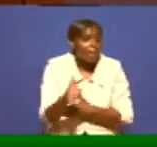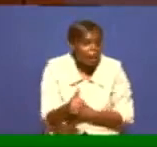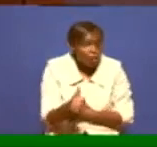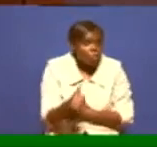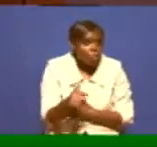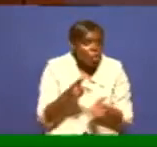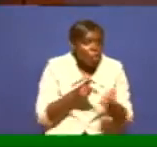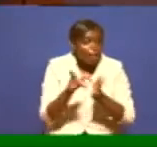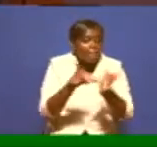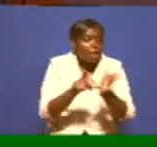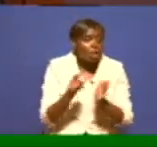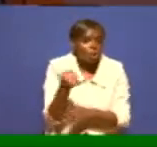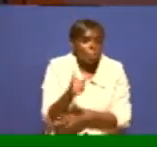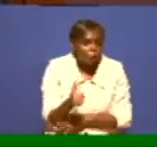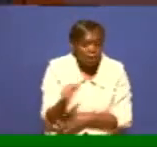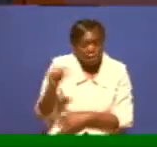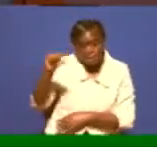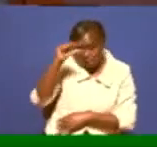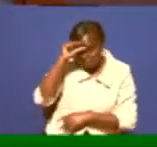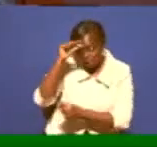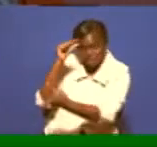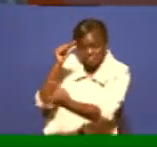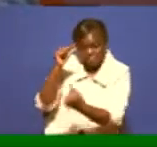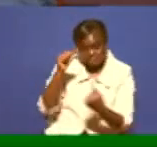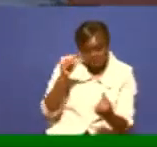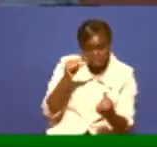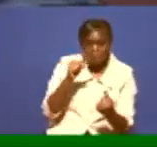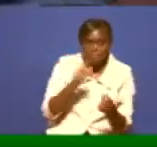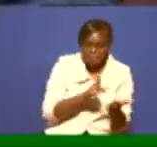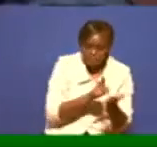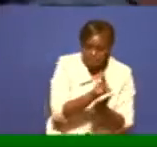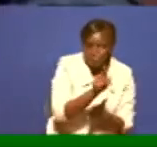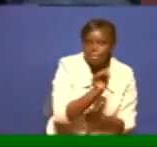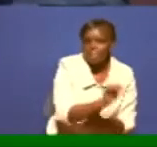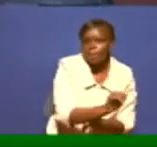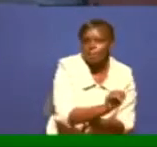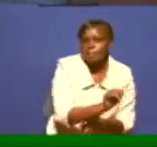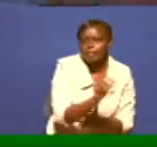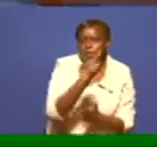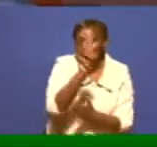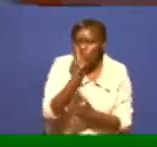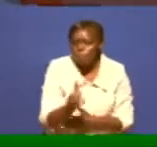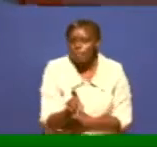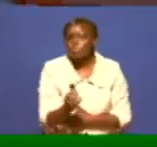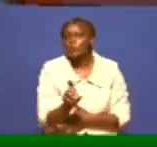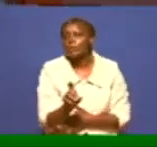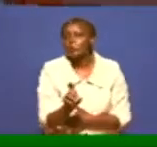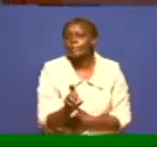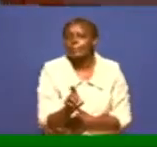the government can come on board and make that payment. The question is, Honorable Speaker,